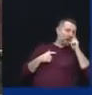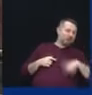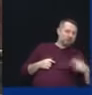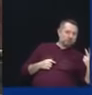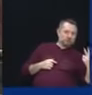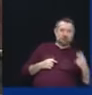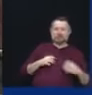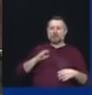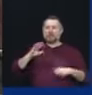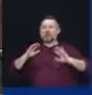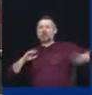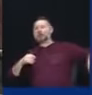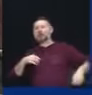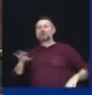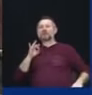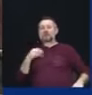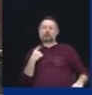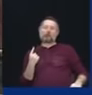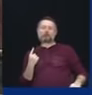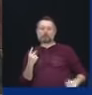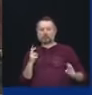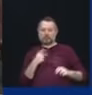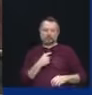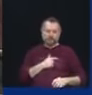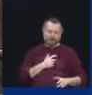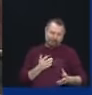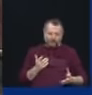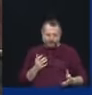one shot rather than go for two shots.